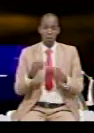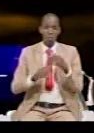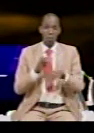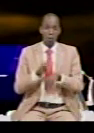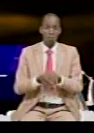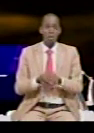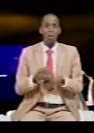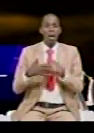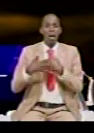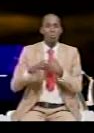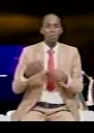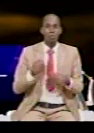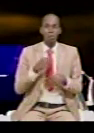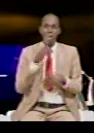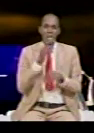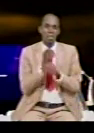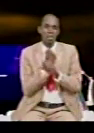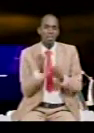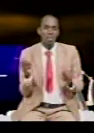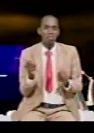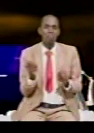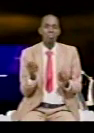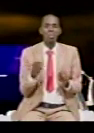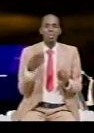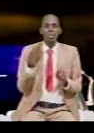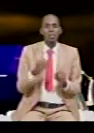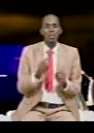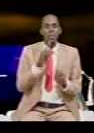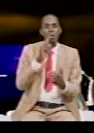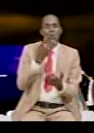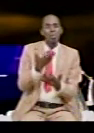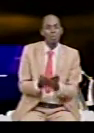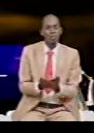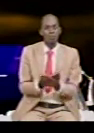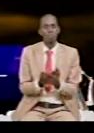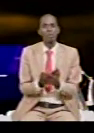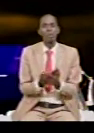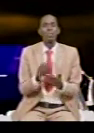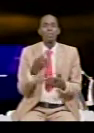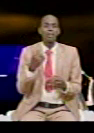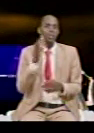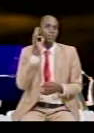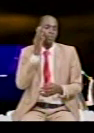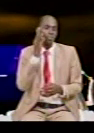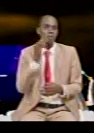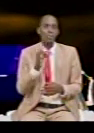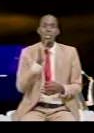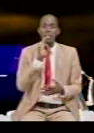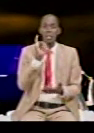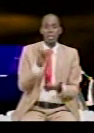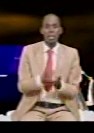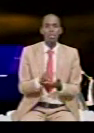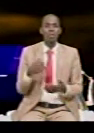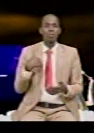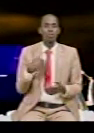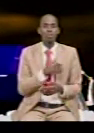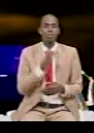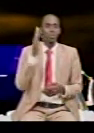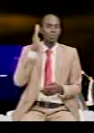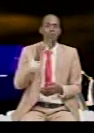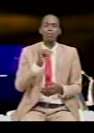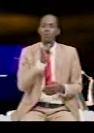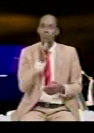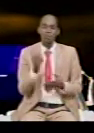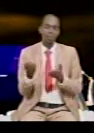again, after we are saved, the evidence, the fruit, is that we should not serve